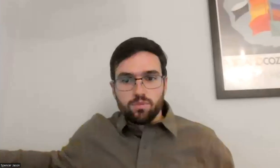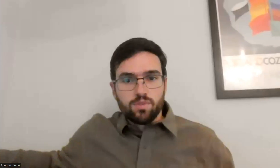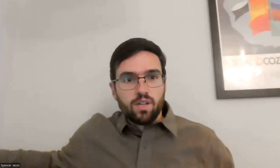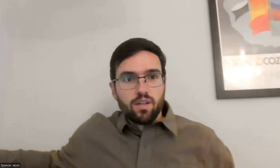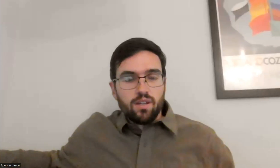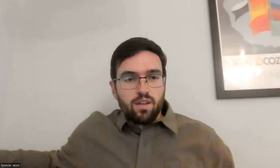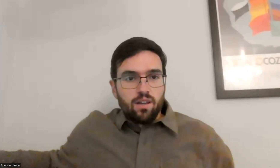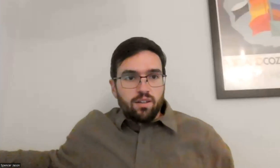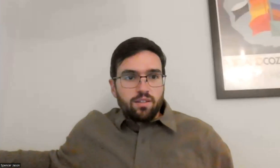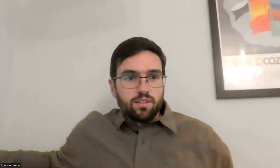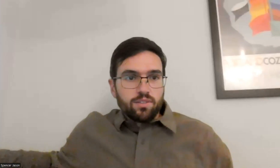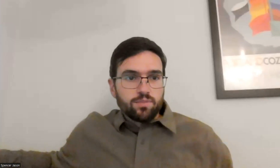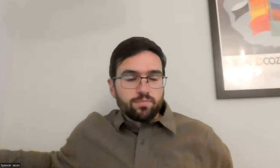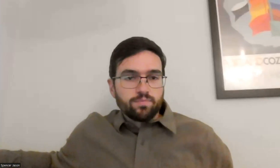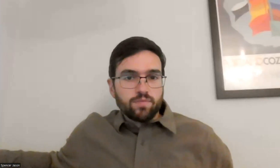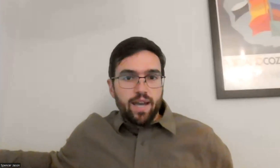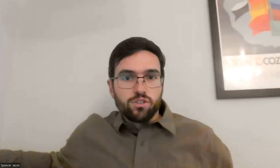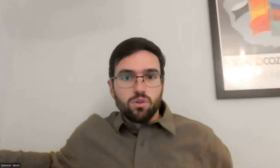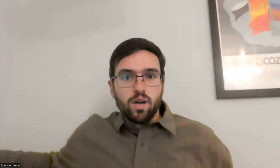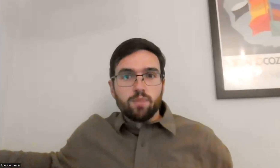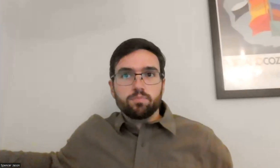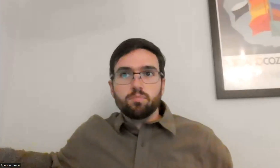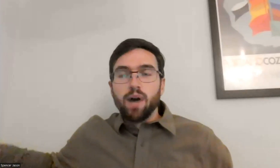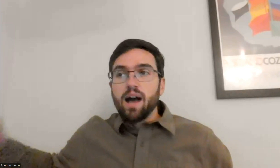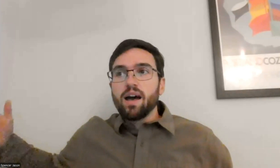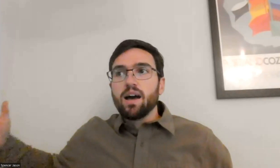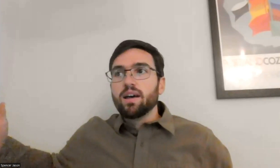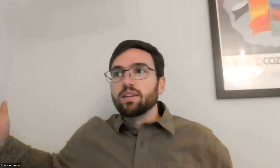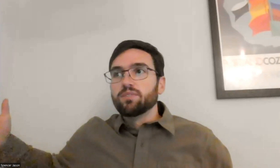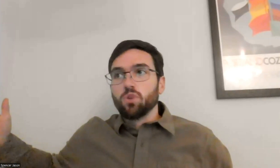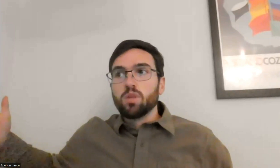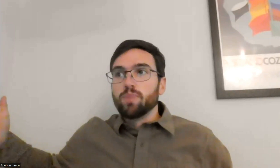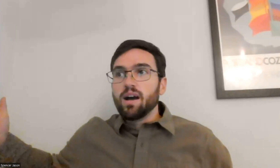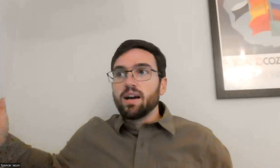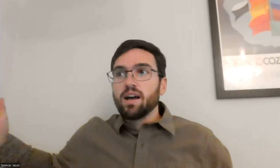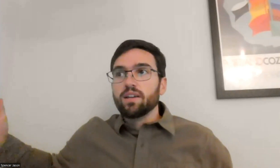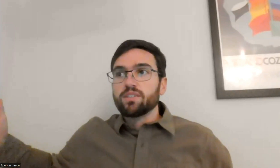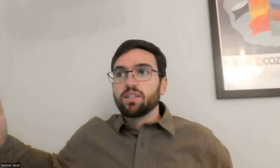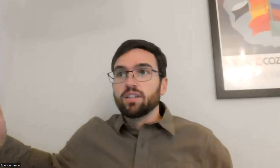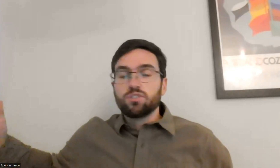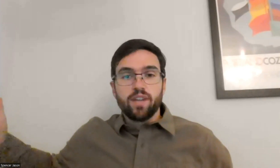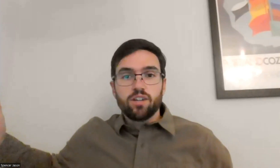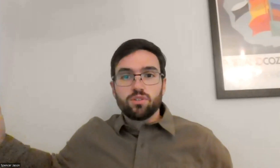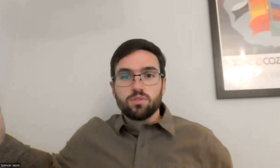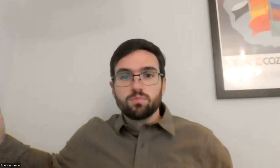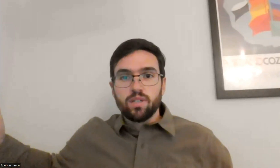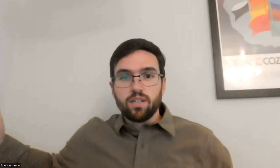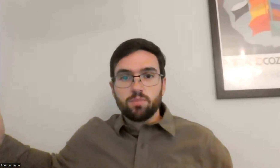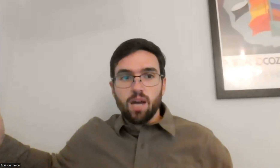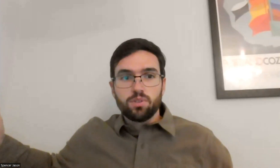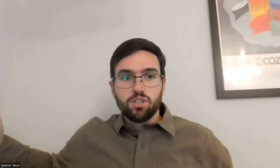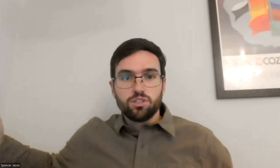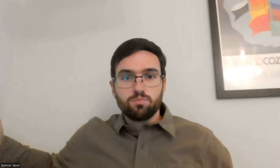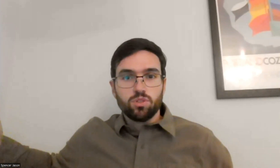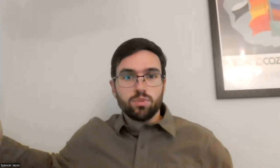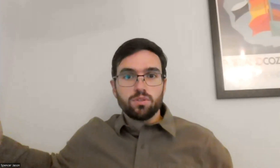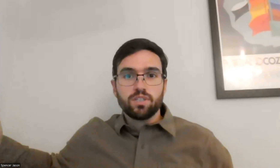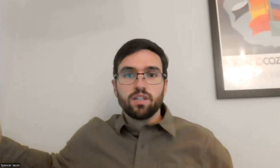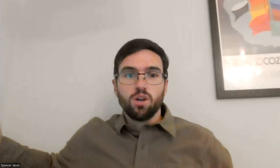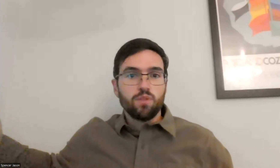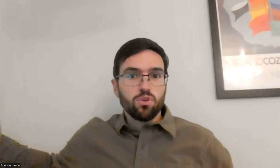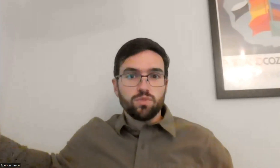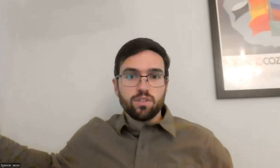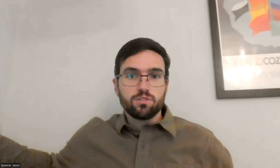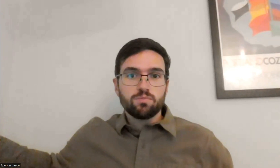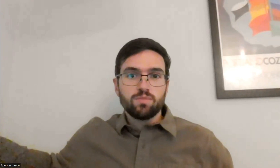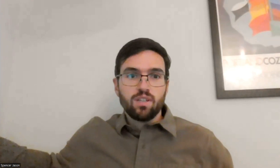this in the Yeah. chat. All right. Tell us more about that. Yeah. So Formula Baja is an international competition. You build